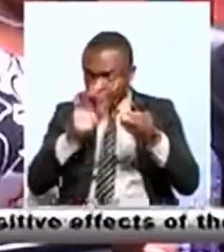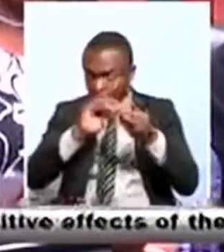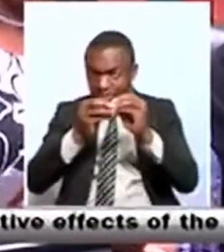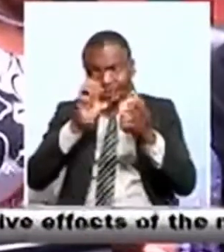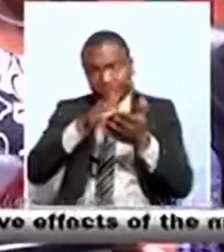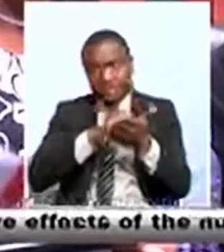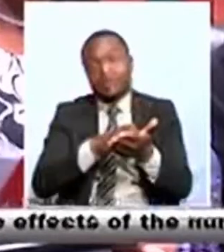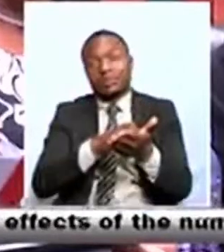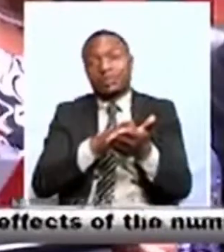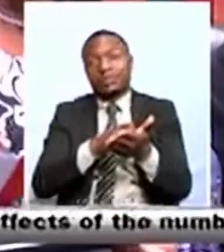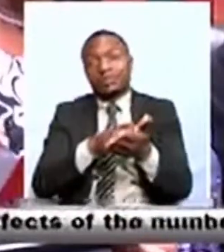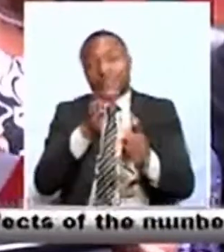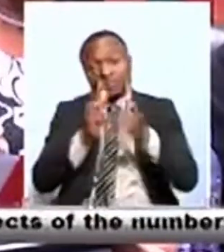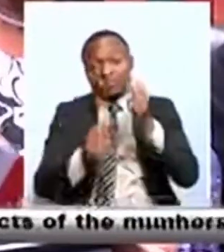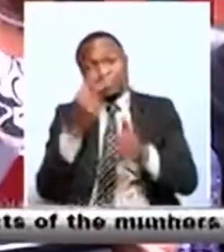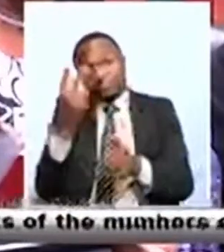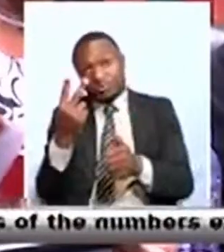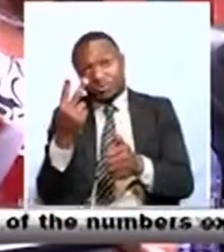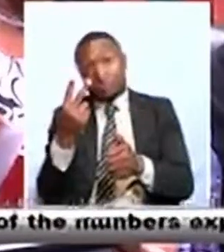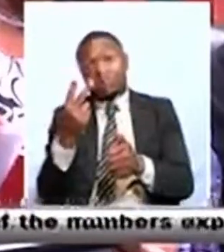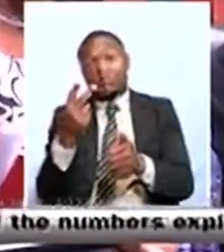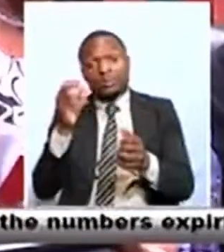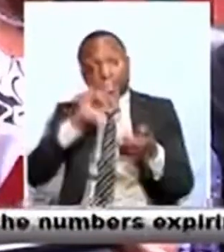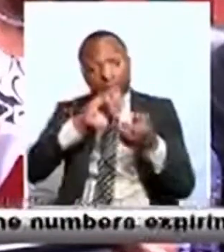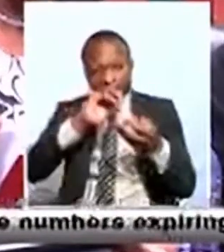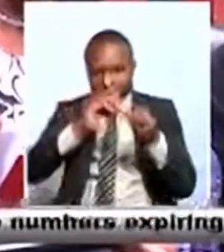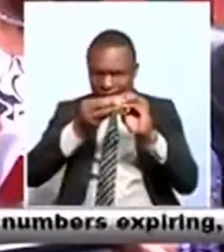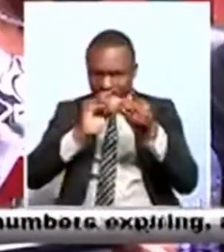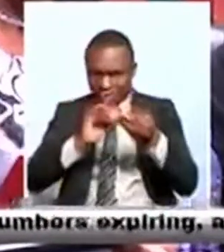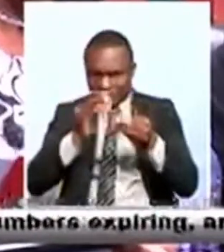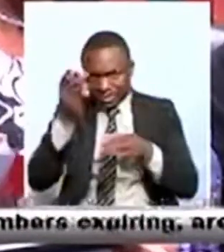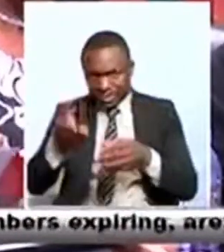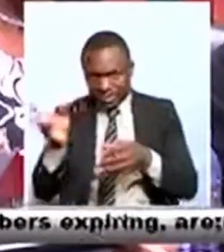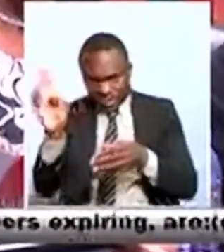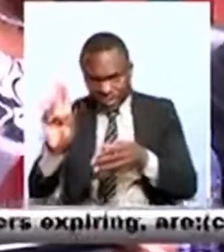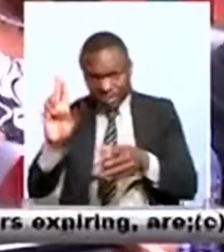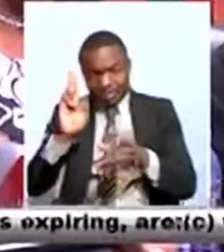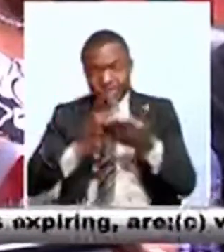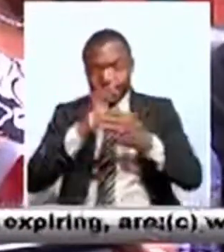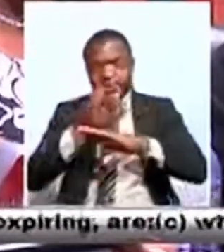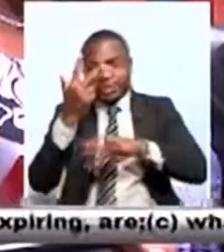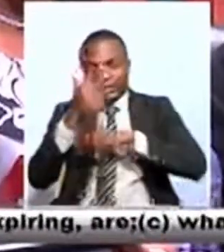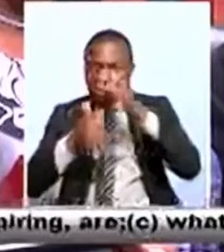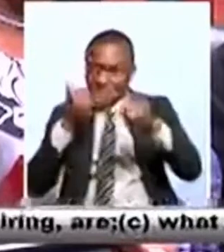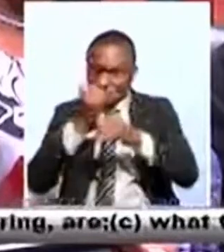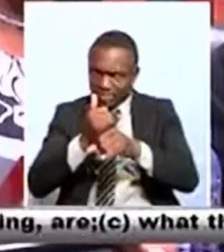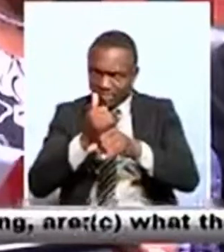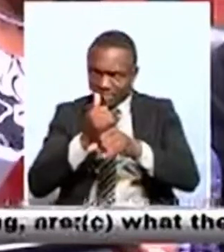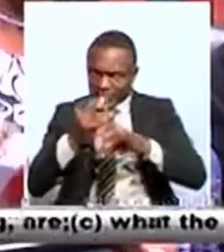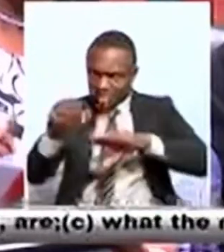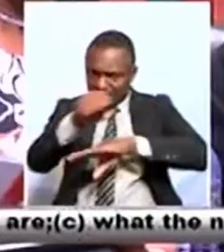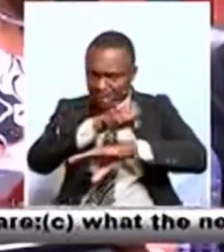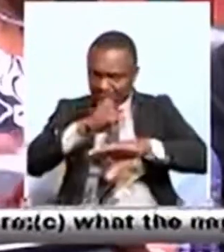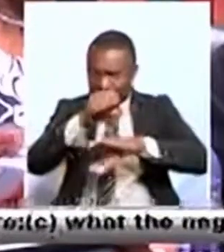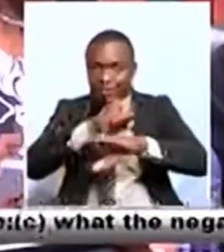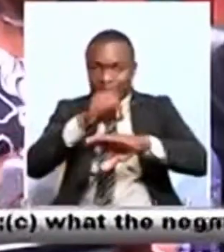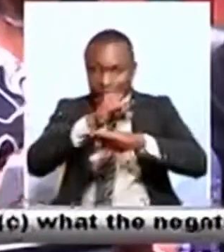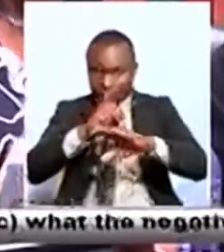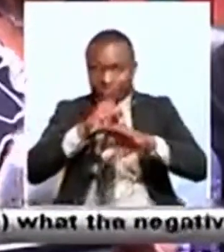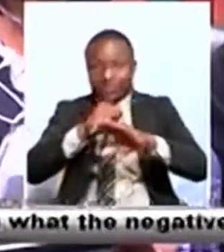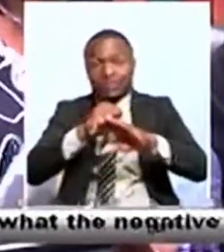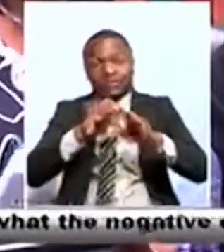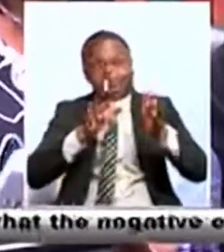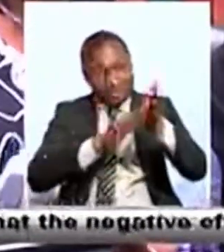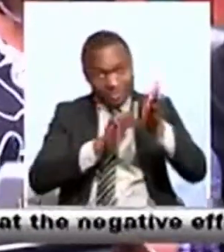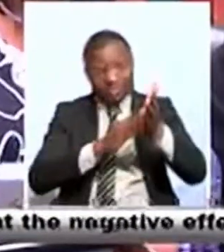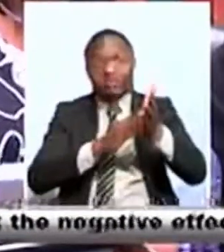two applies. The number matures for use after 3 years of senior secondary education. If